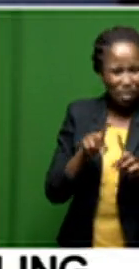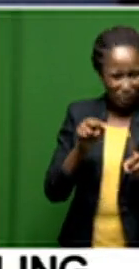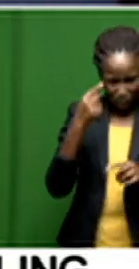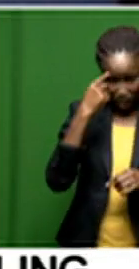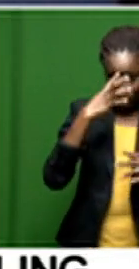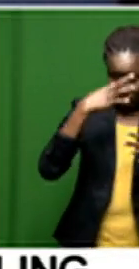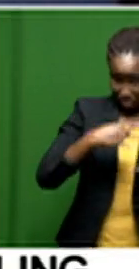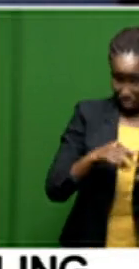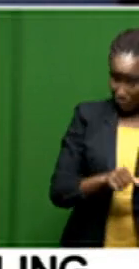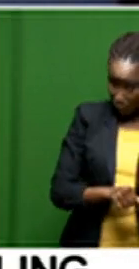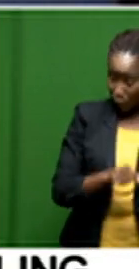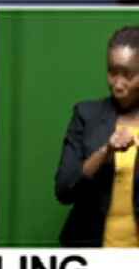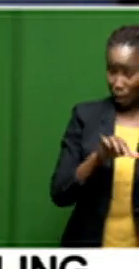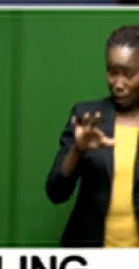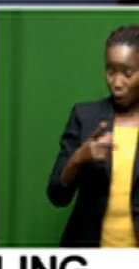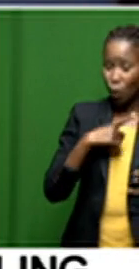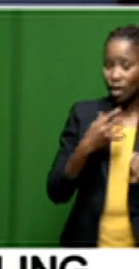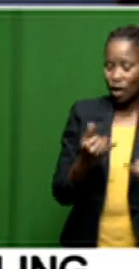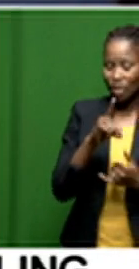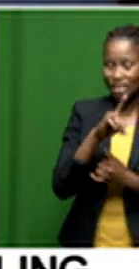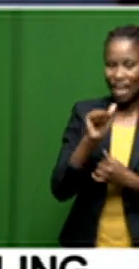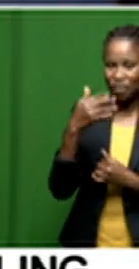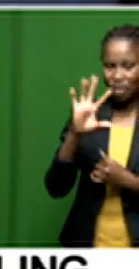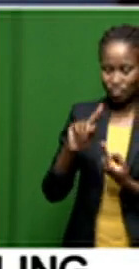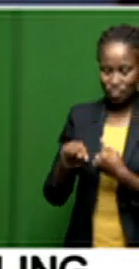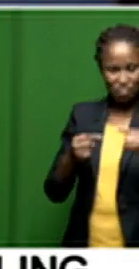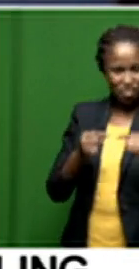to today's ruling on the DA against the IEC matter?